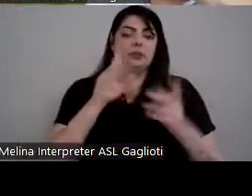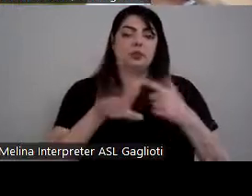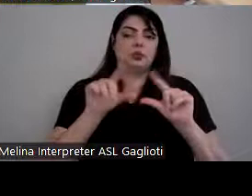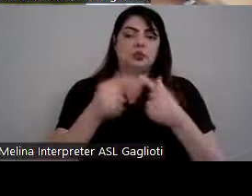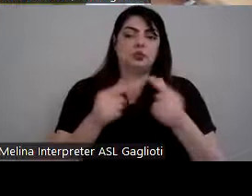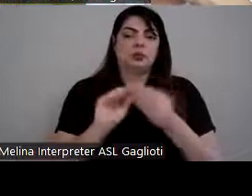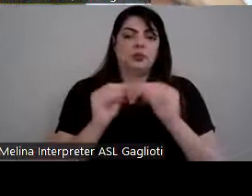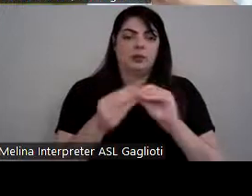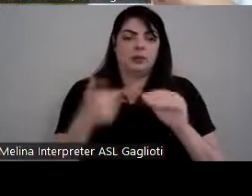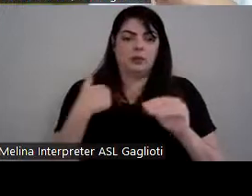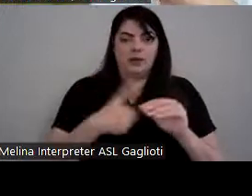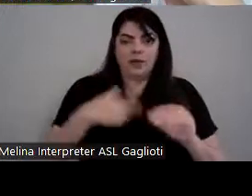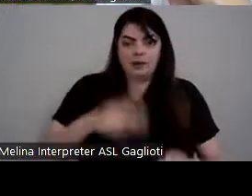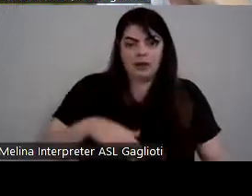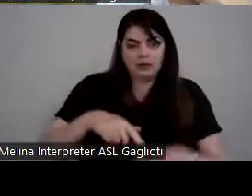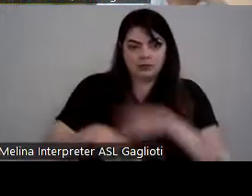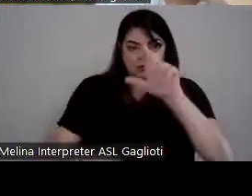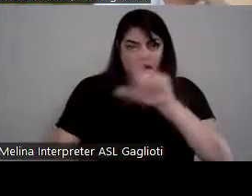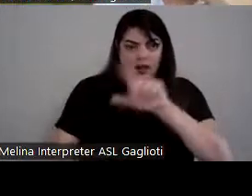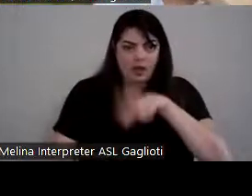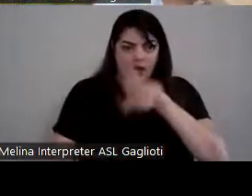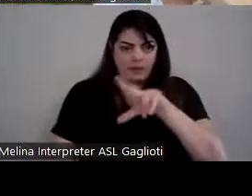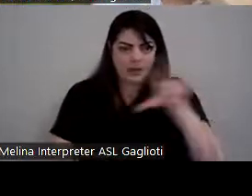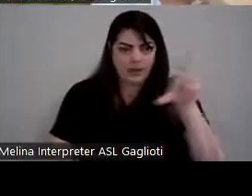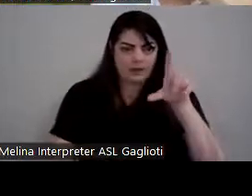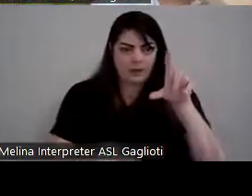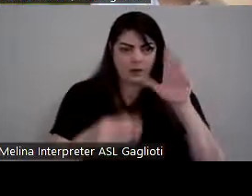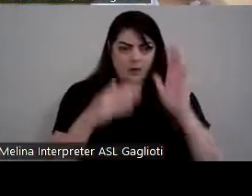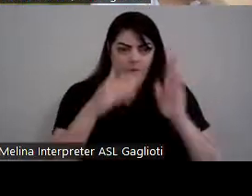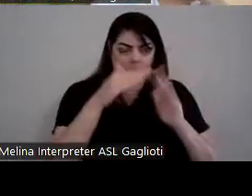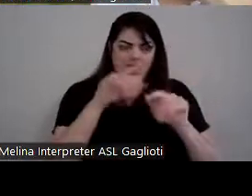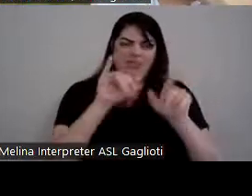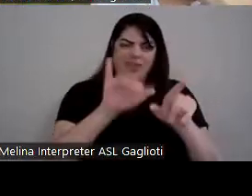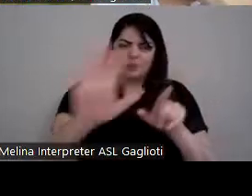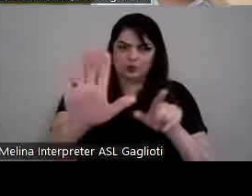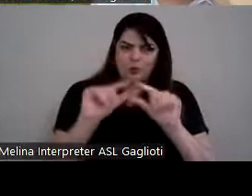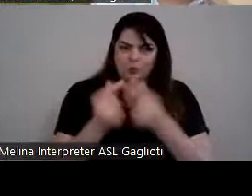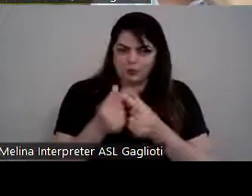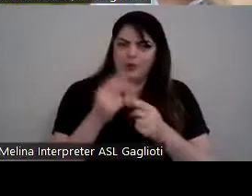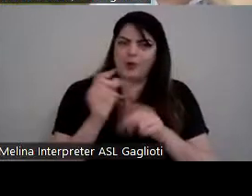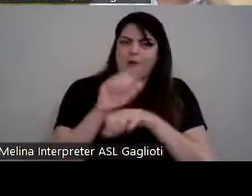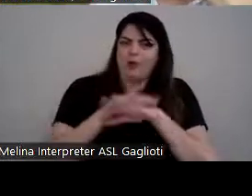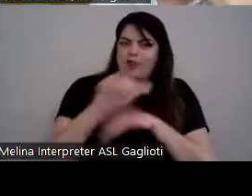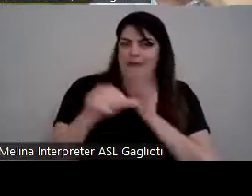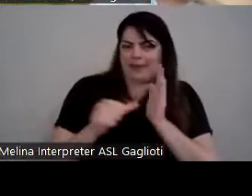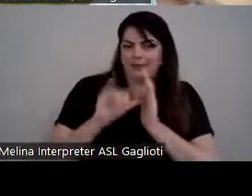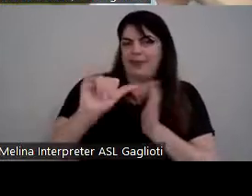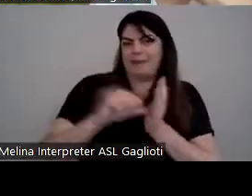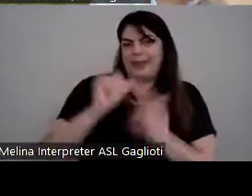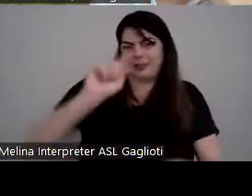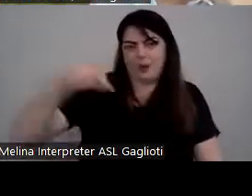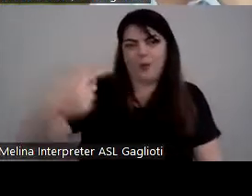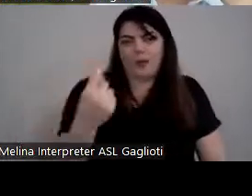in the top left-hand corner, and you will work on that page and that page only because we want to make sure